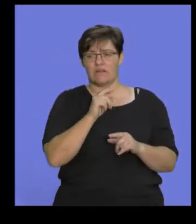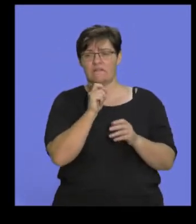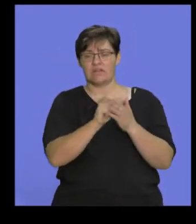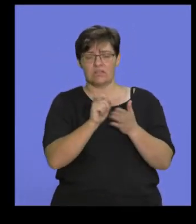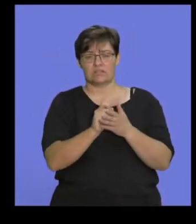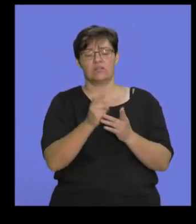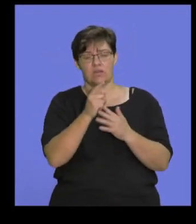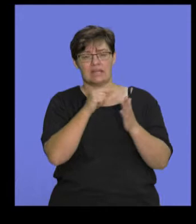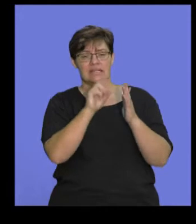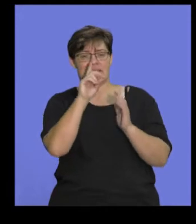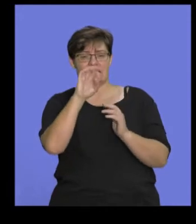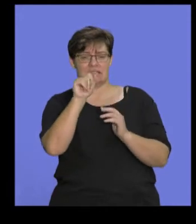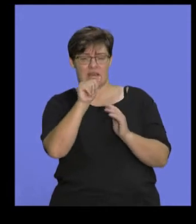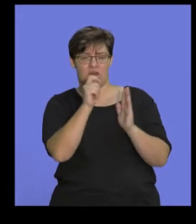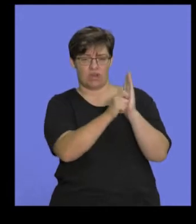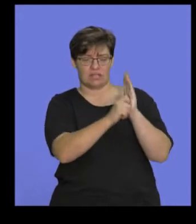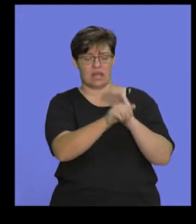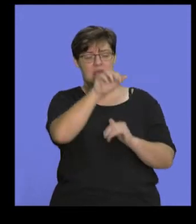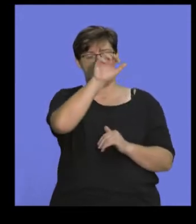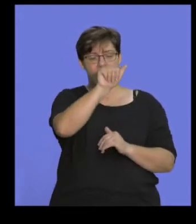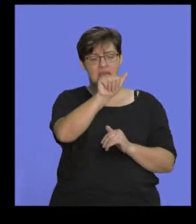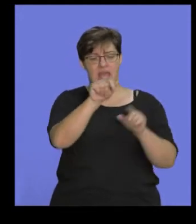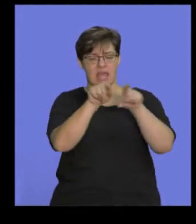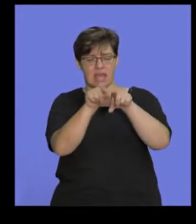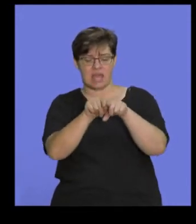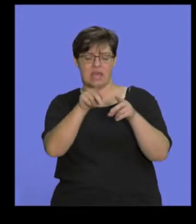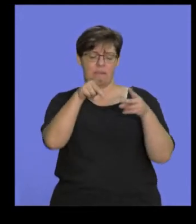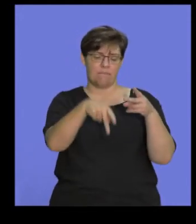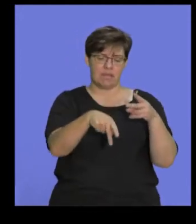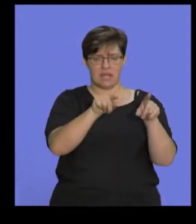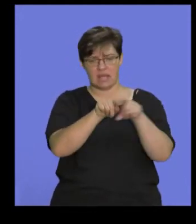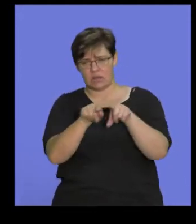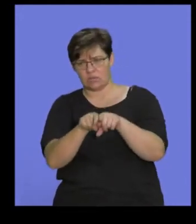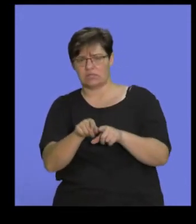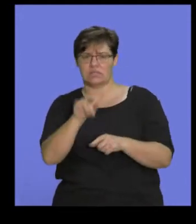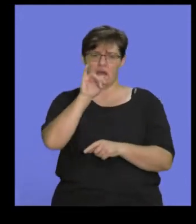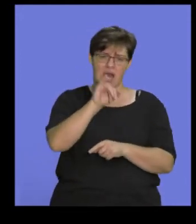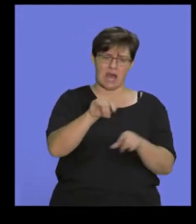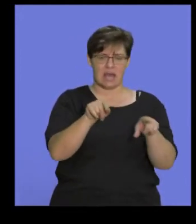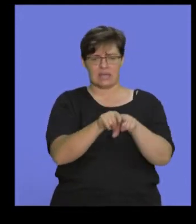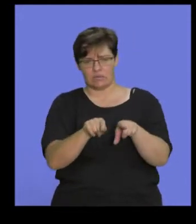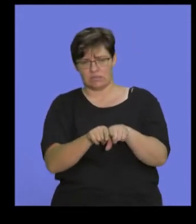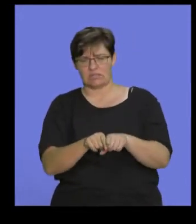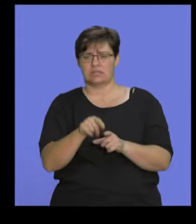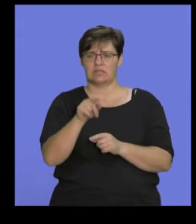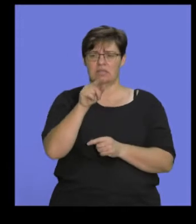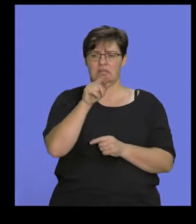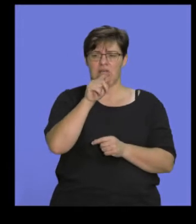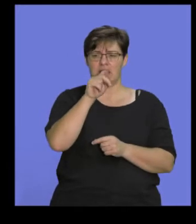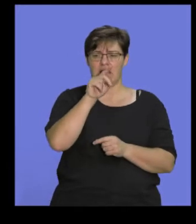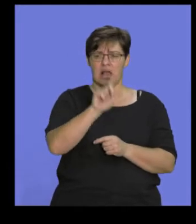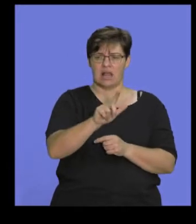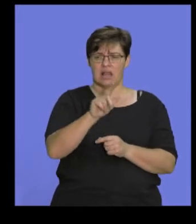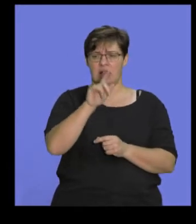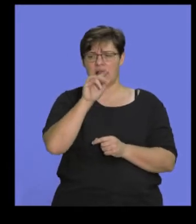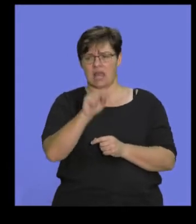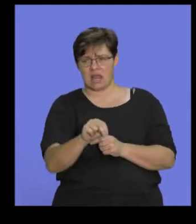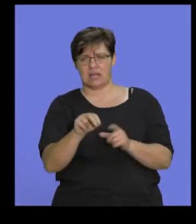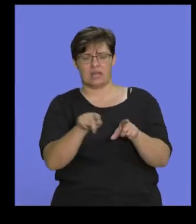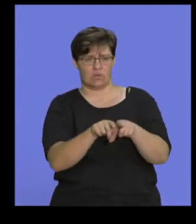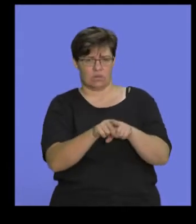with writing your data. So I have A is equals to P is equals to I is equals to, and then N